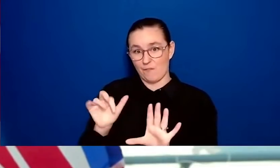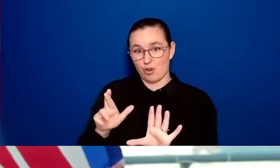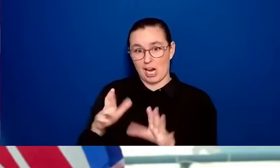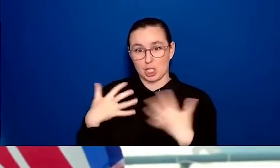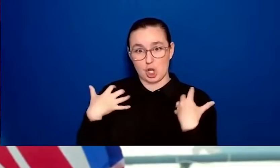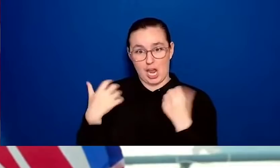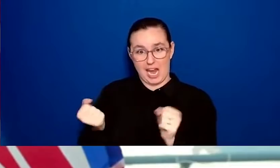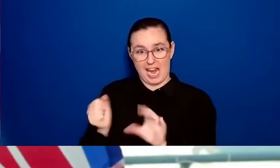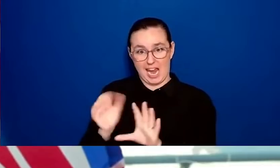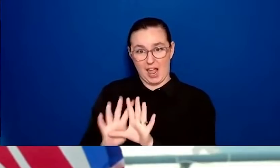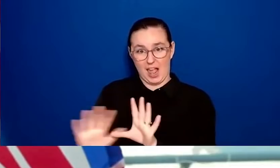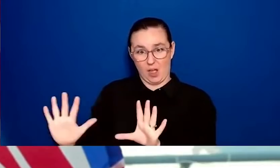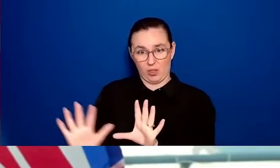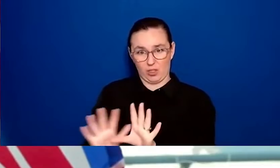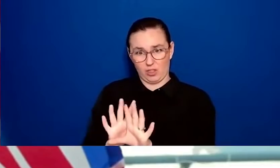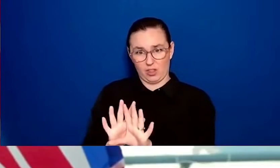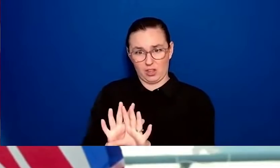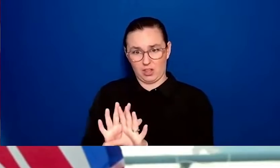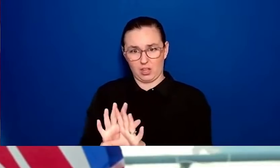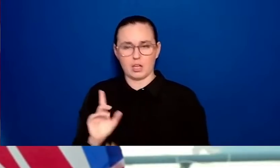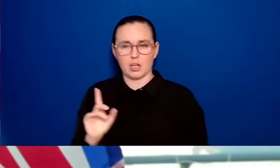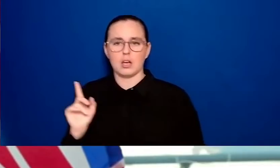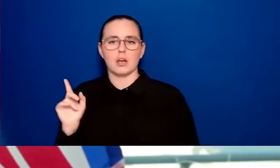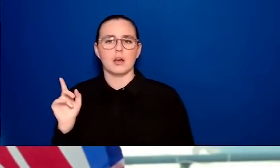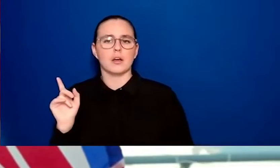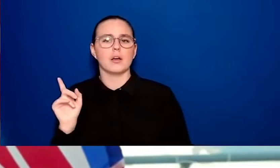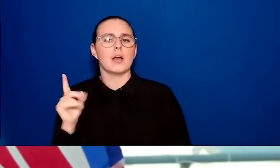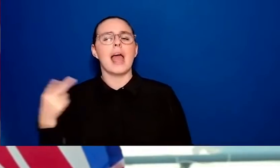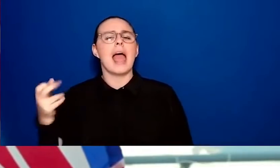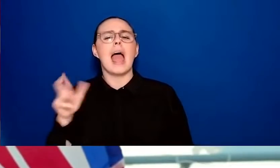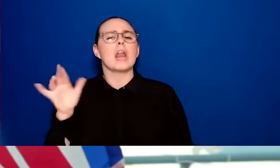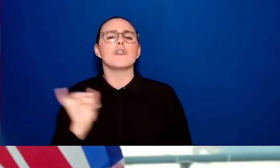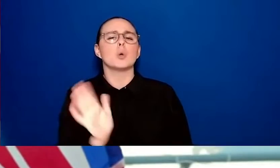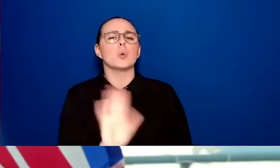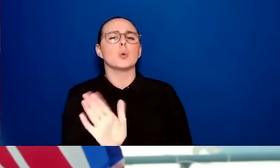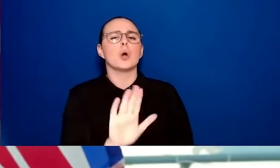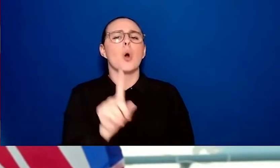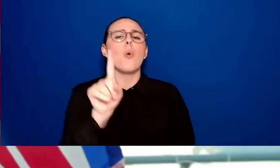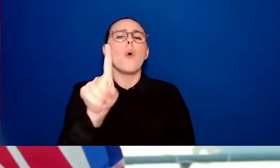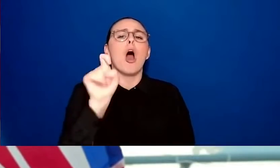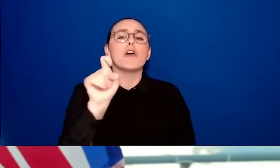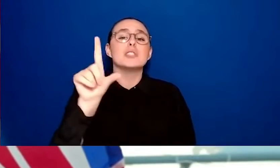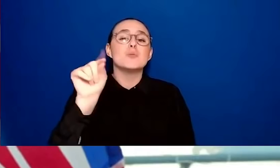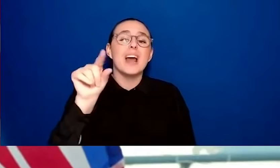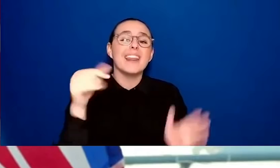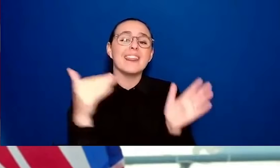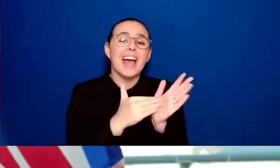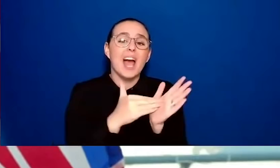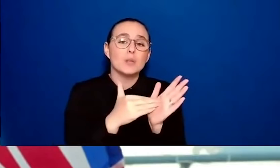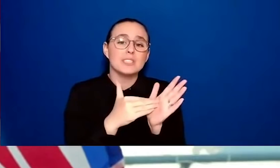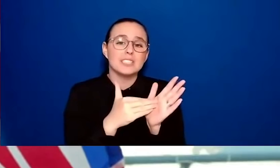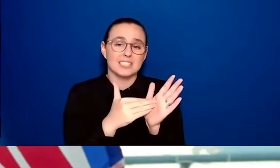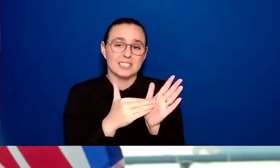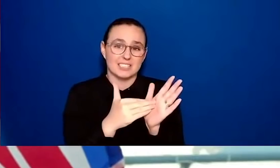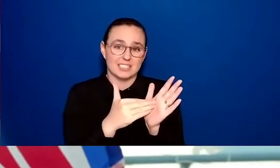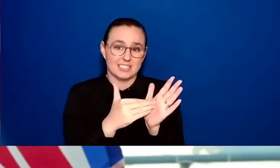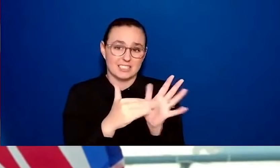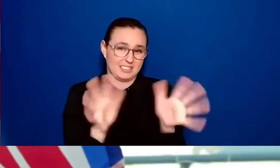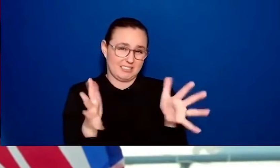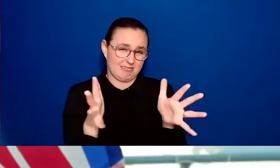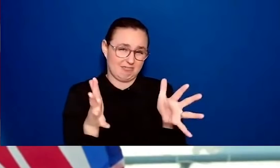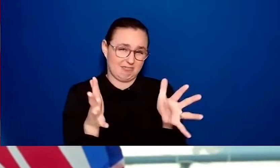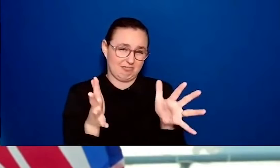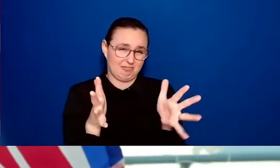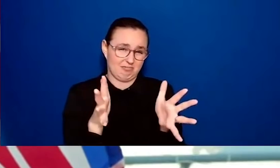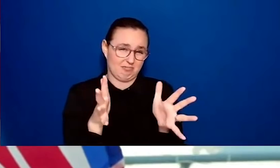We're 120,000 healthcare workers, I think it is, approximately. And we'll provide an estimate. We can